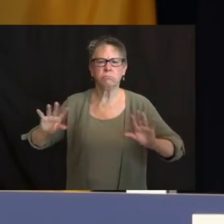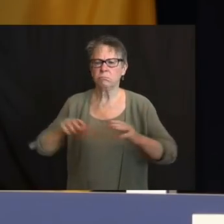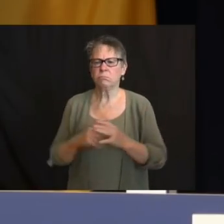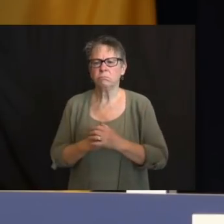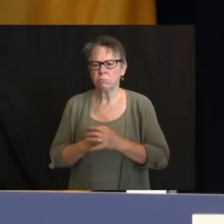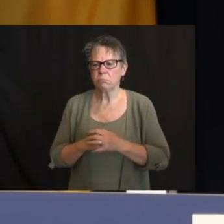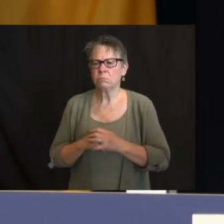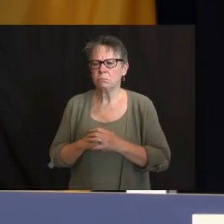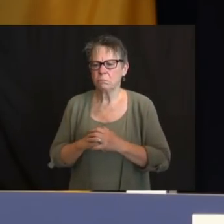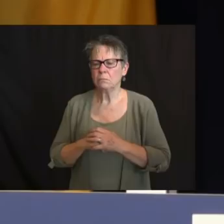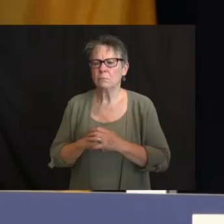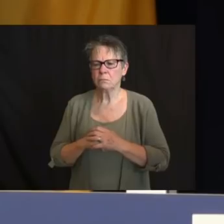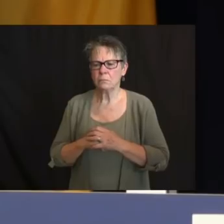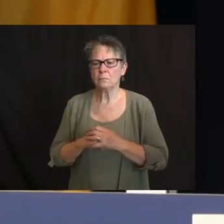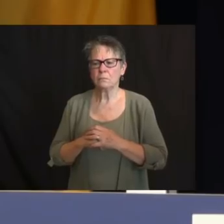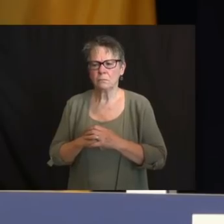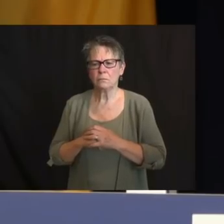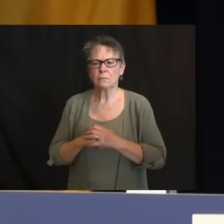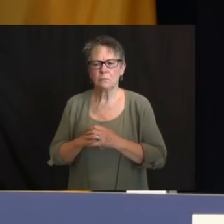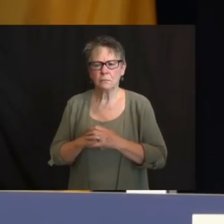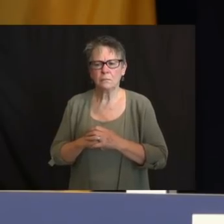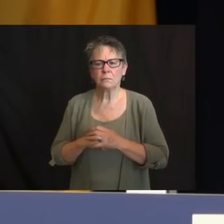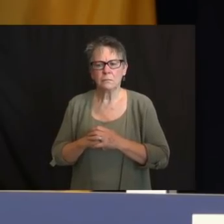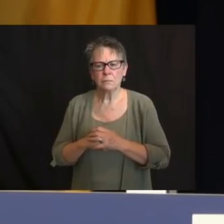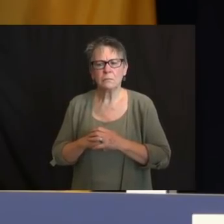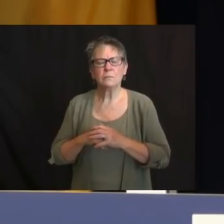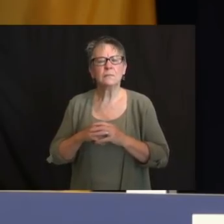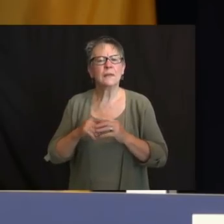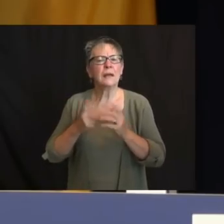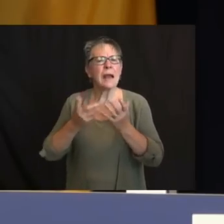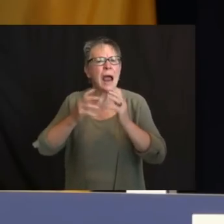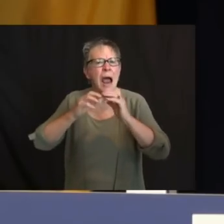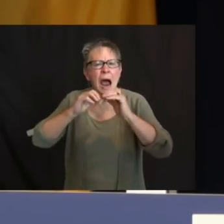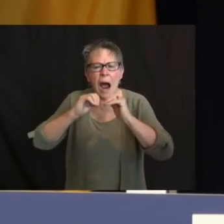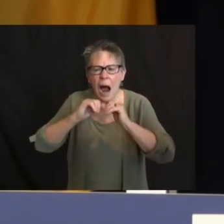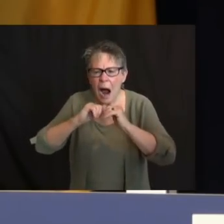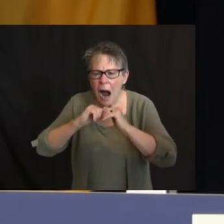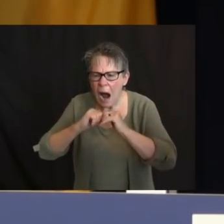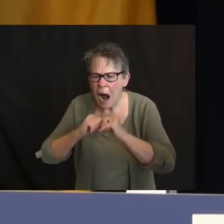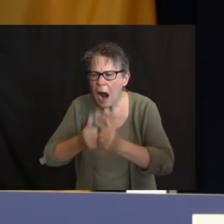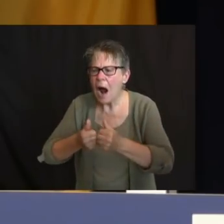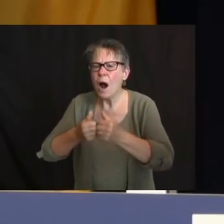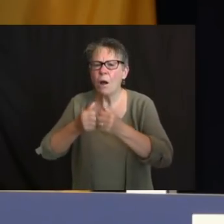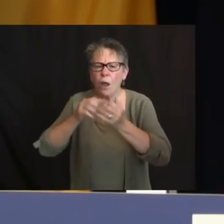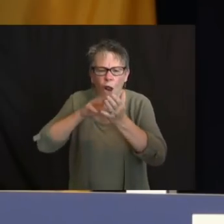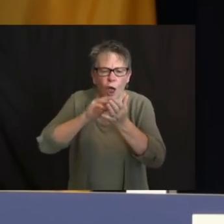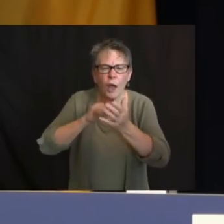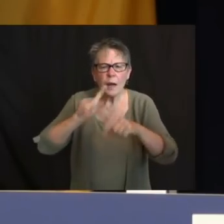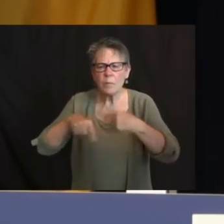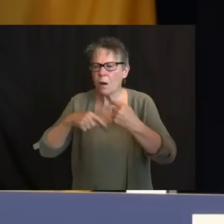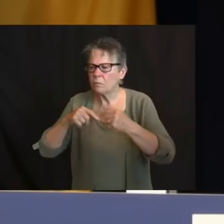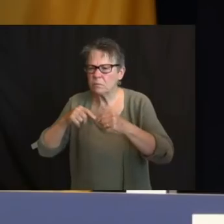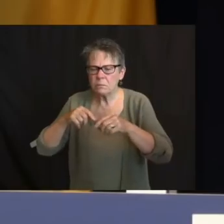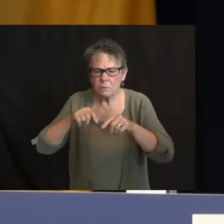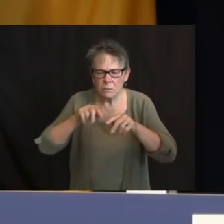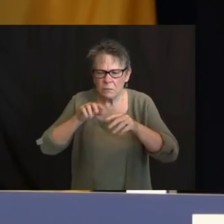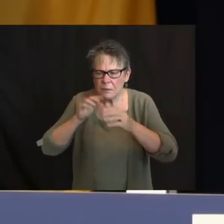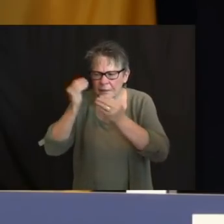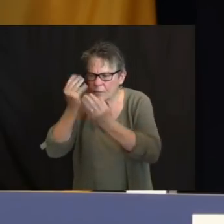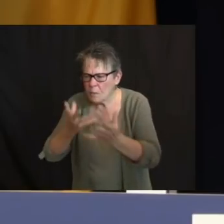and confidentiality, so they are equipped with the knowledge they need to keep information safe and